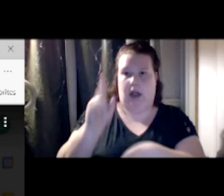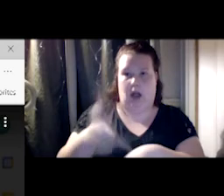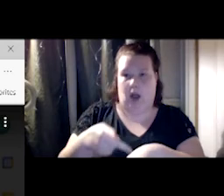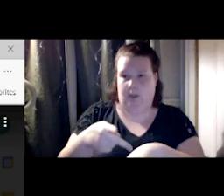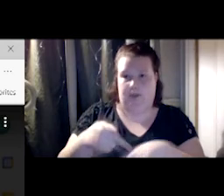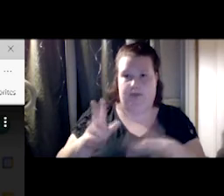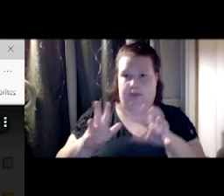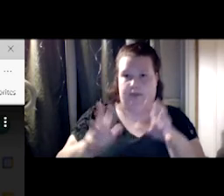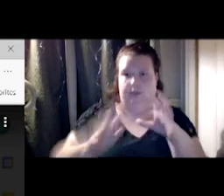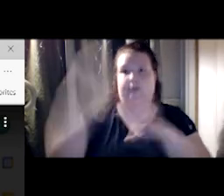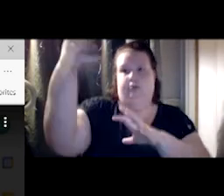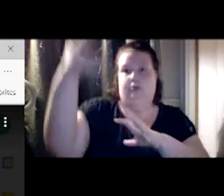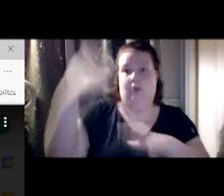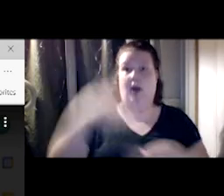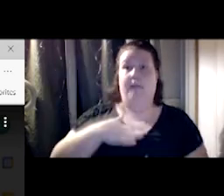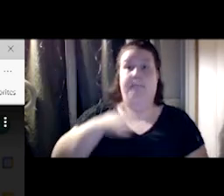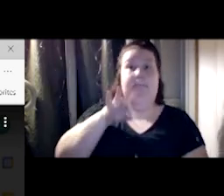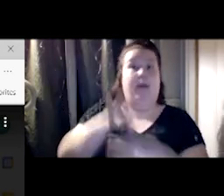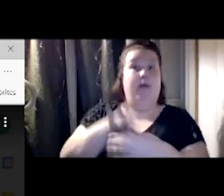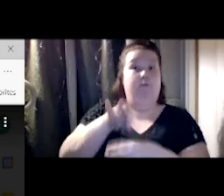my vote would be to replace it